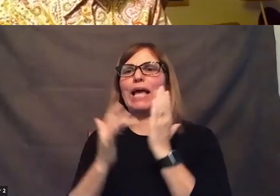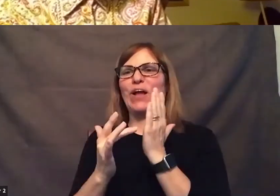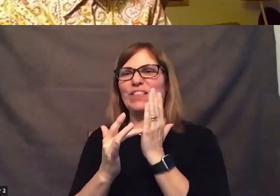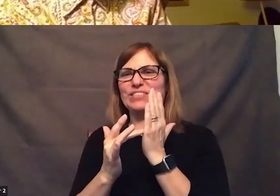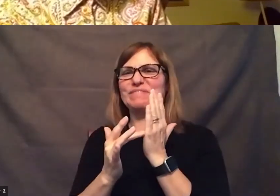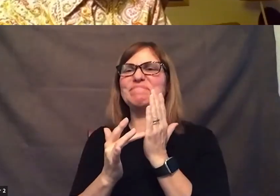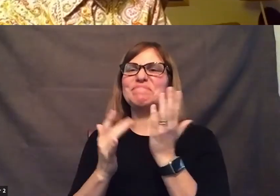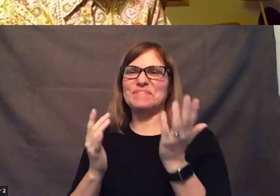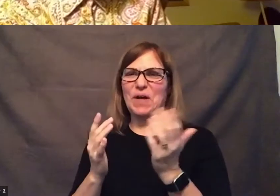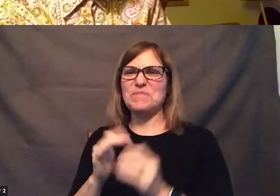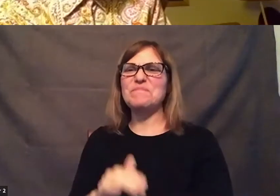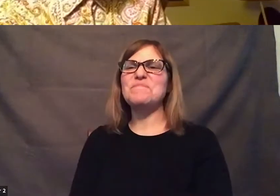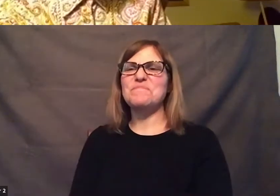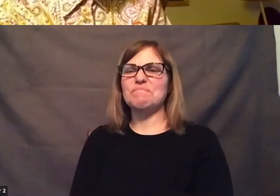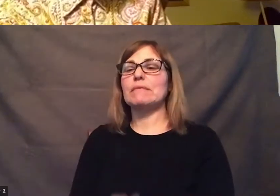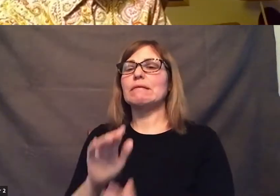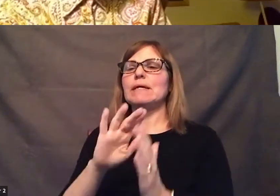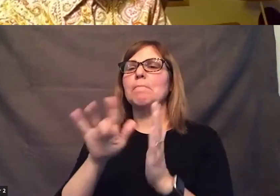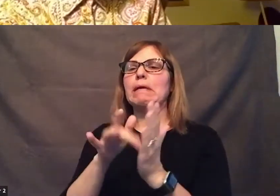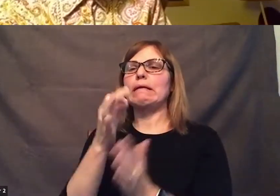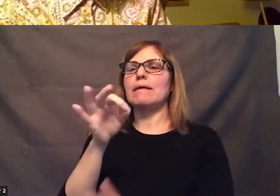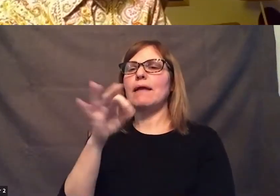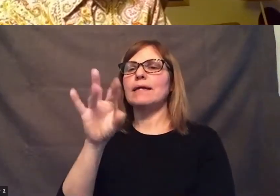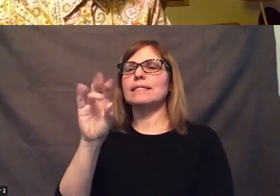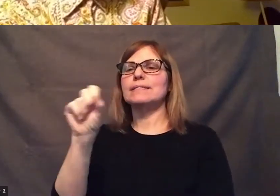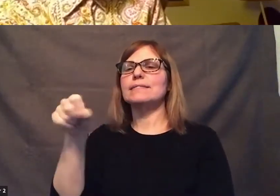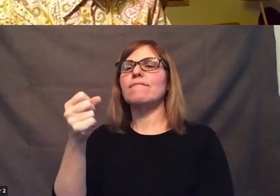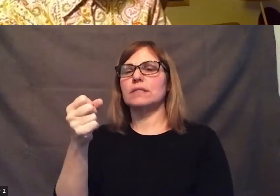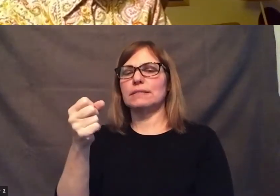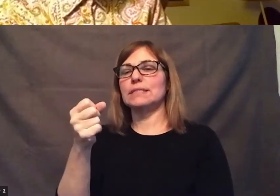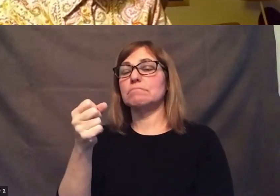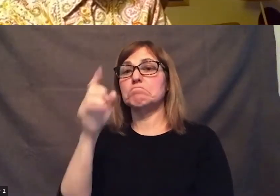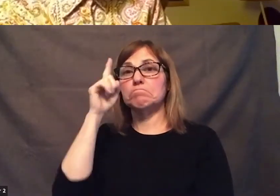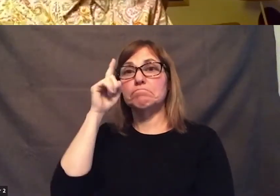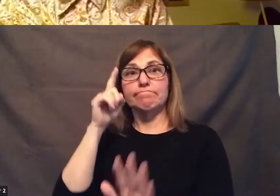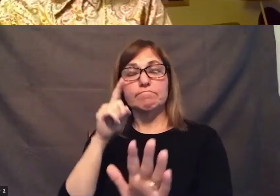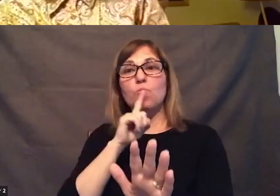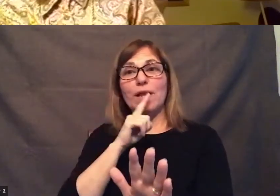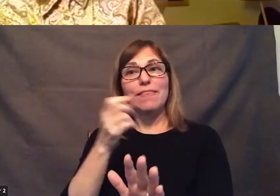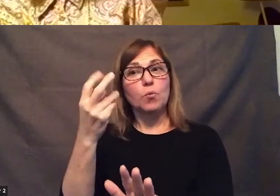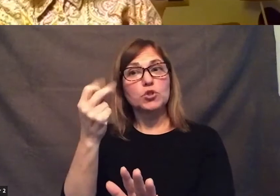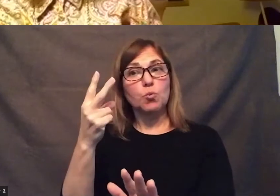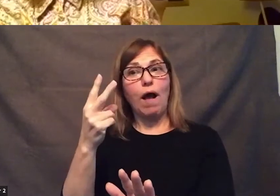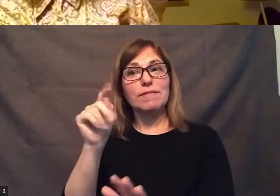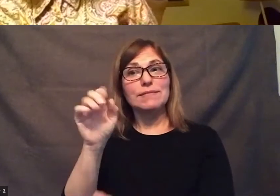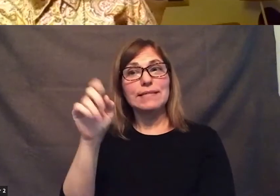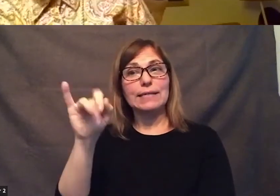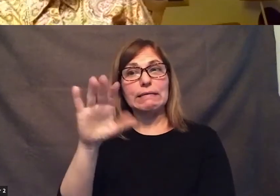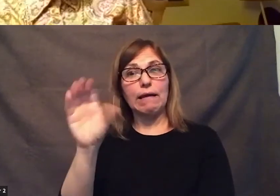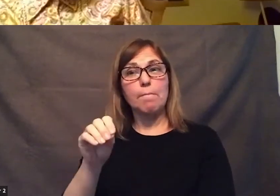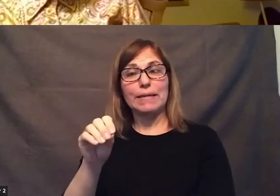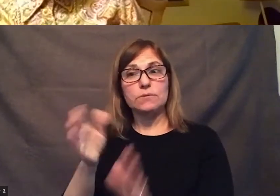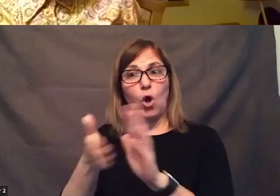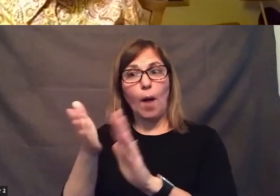the mid-70s, believe it or not, there were 12 taxi companies operating in Pittsburgh, and most of